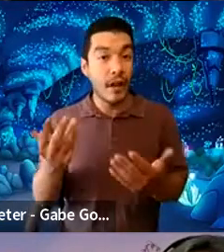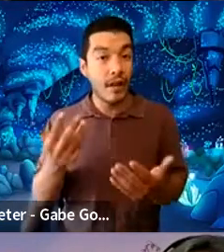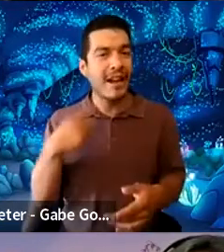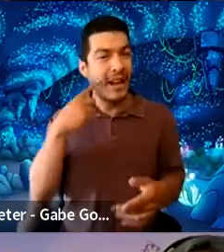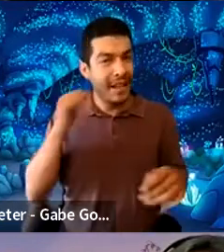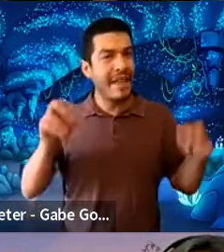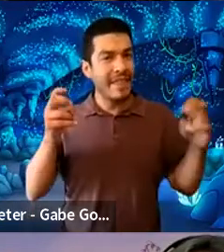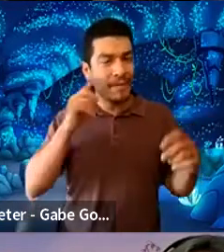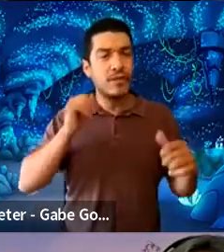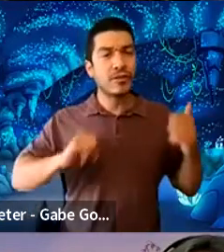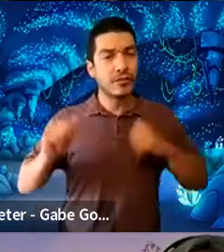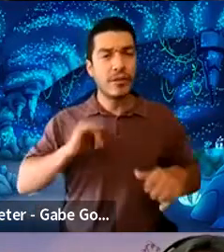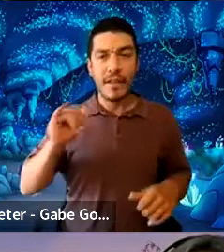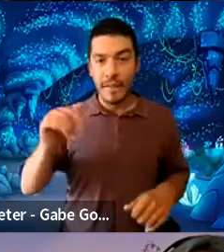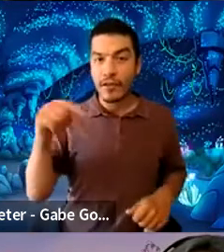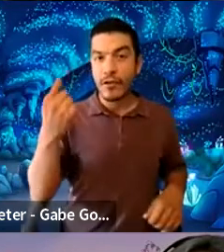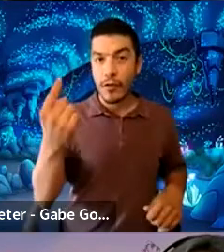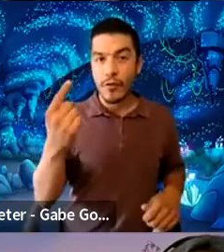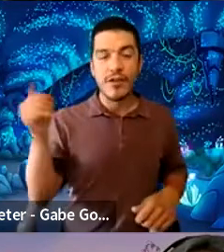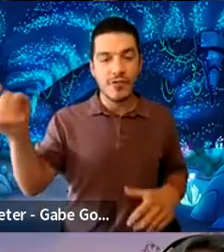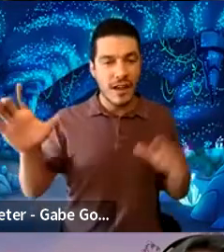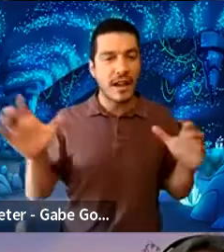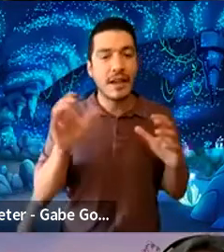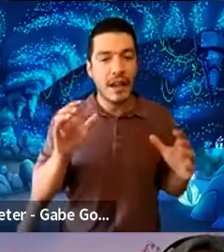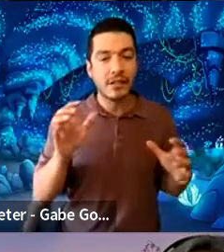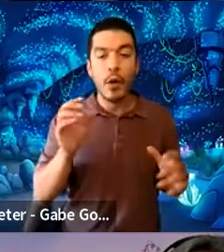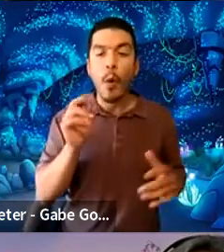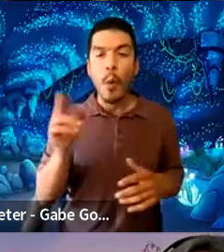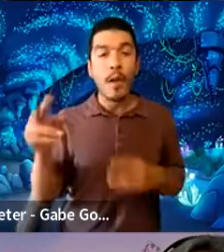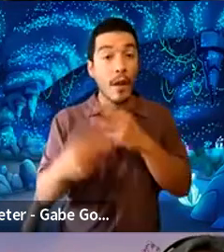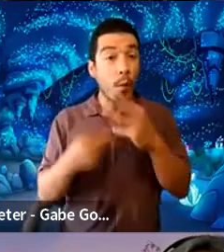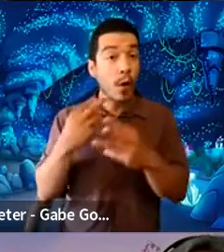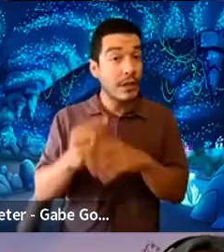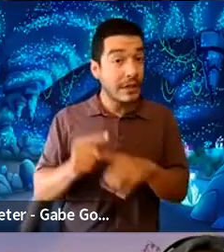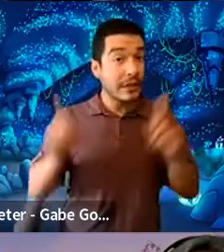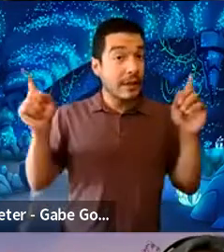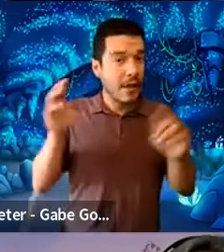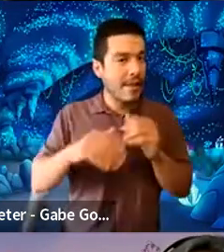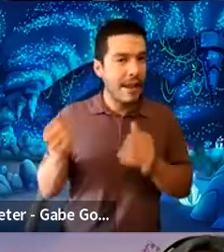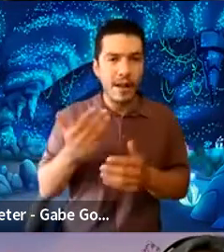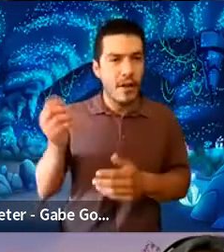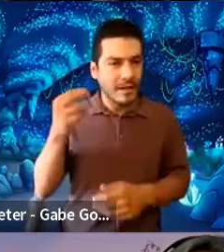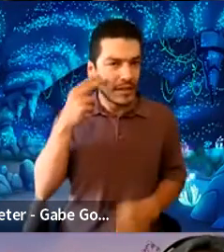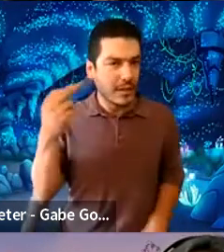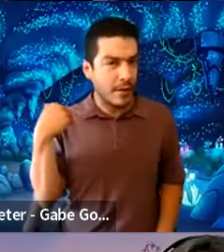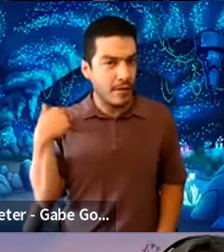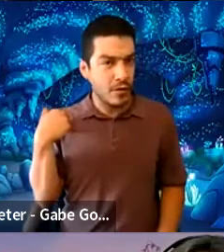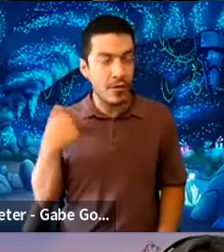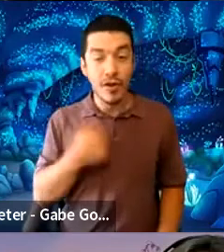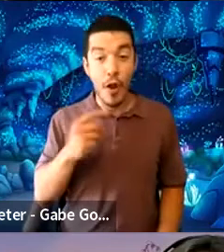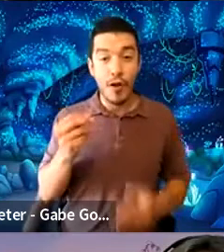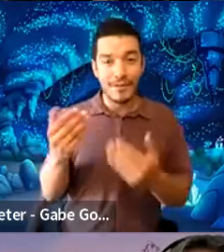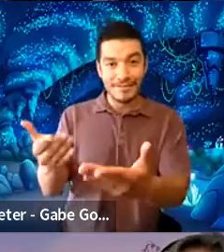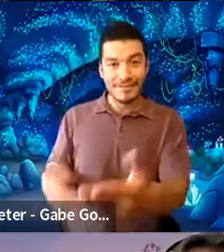of the show. It is always like she does think, or this world is different than anybody has seen before. Sorry, Norton, you